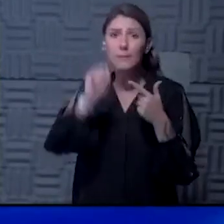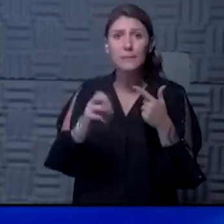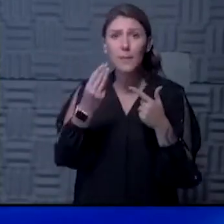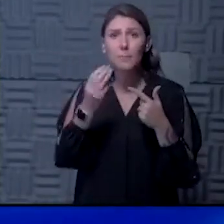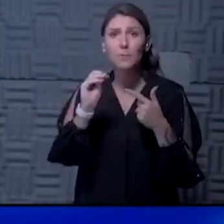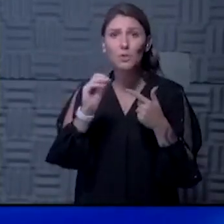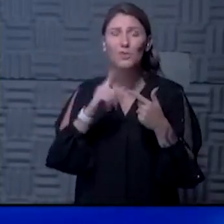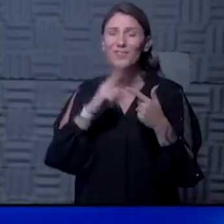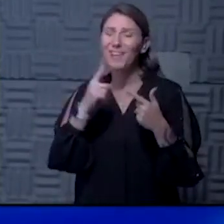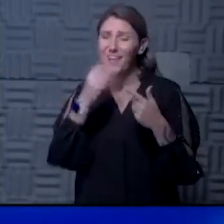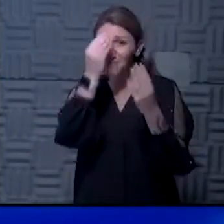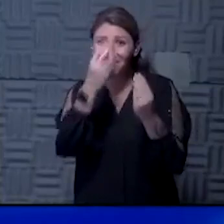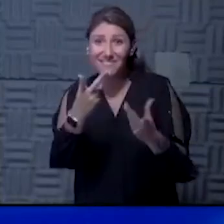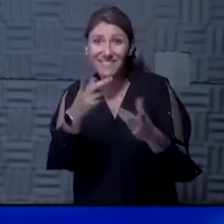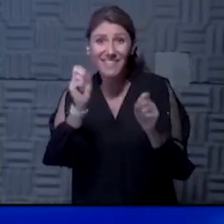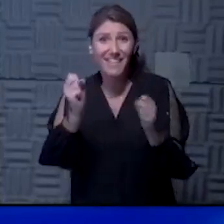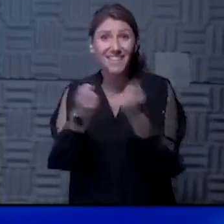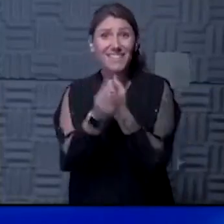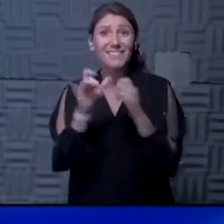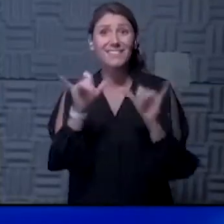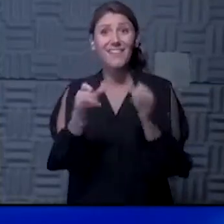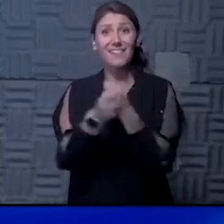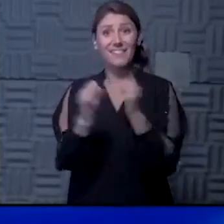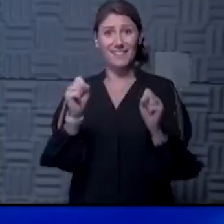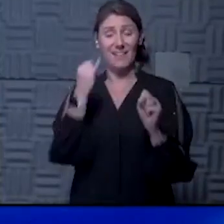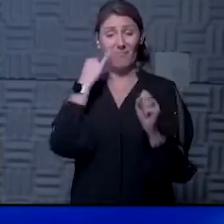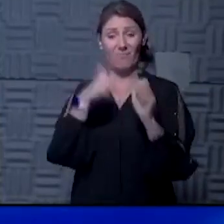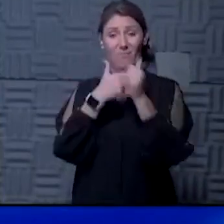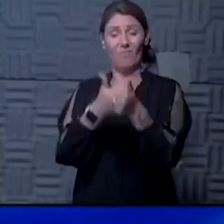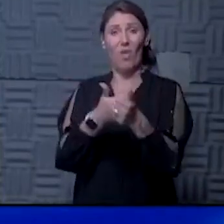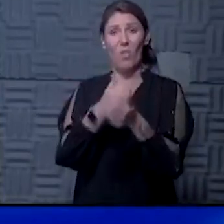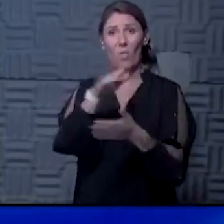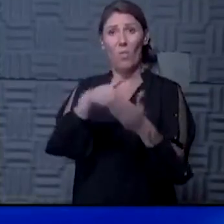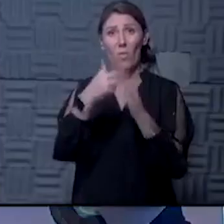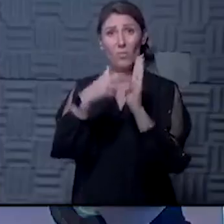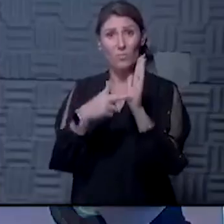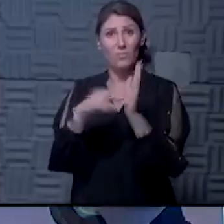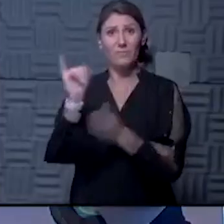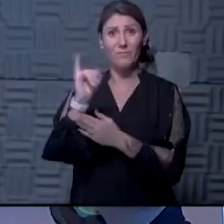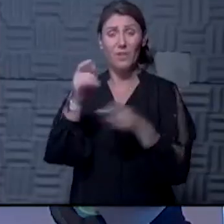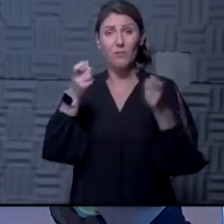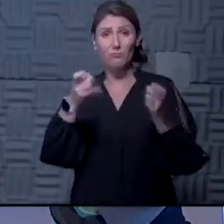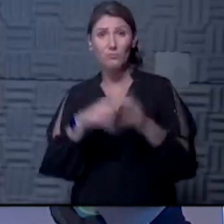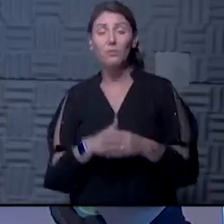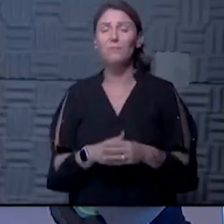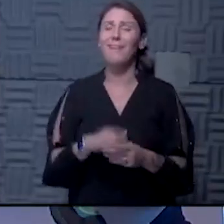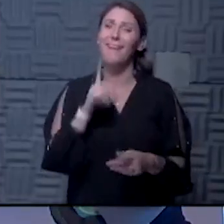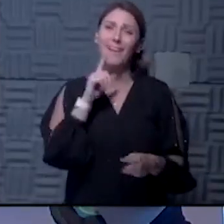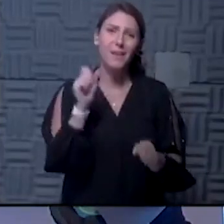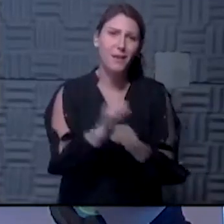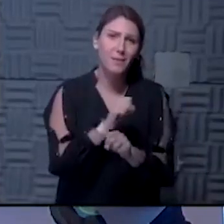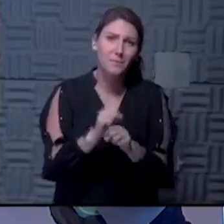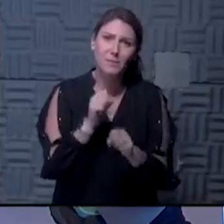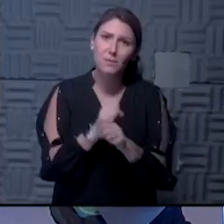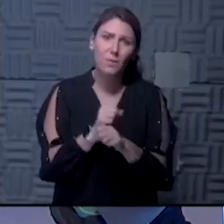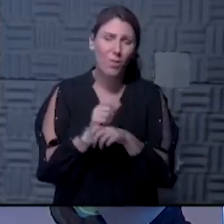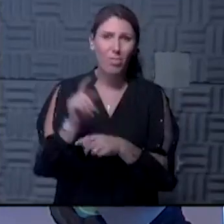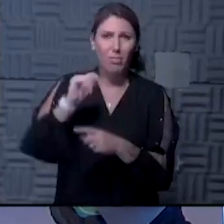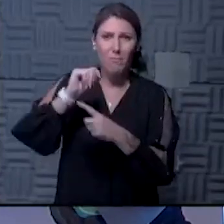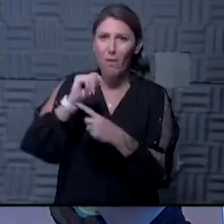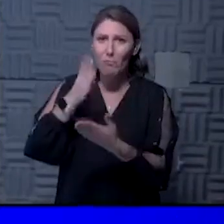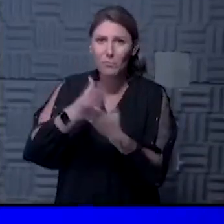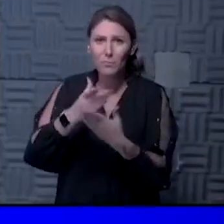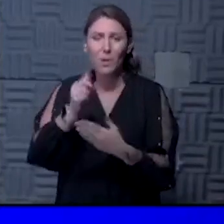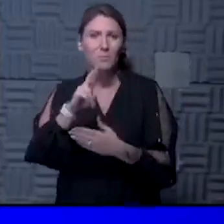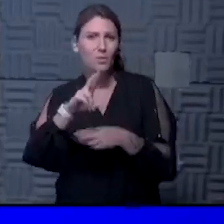you can stay safe as long as you follow the rules of infection control, Hawk. Yeah, you can absolutely do that at the rest stops or the gas